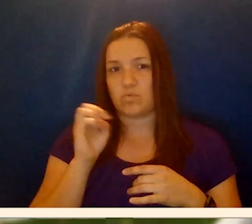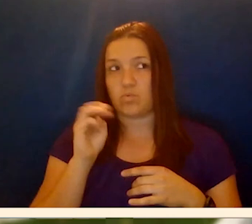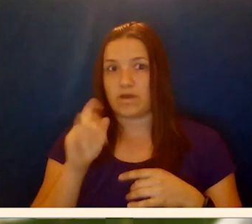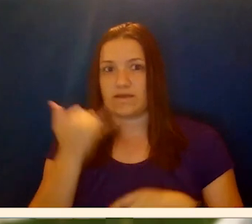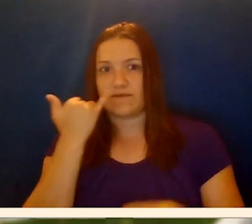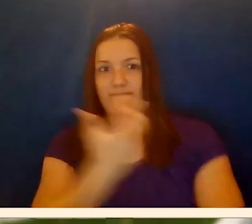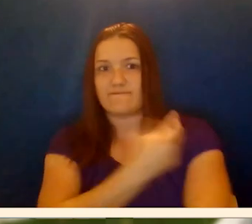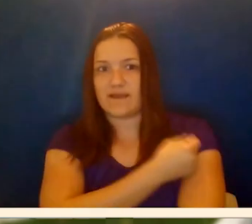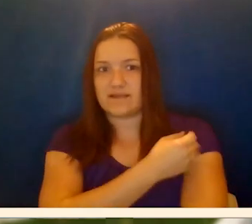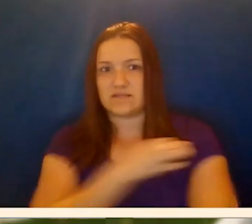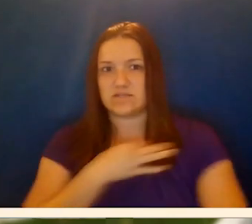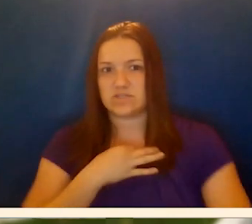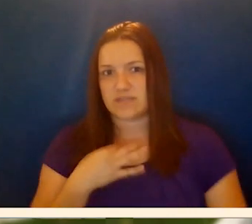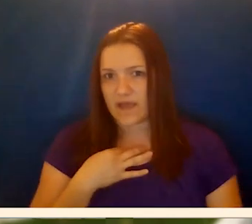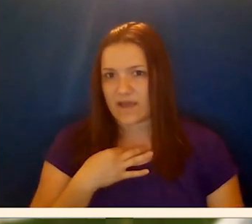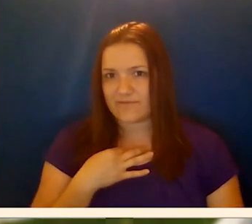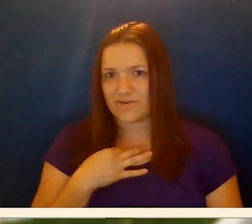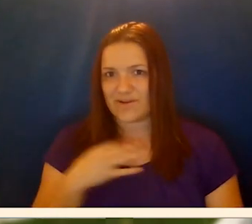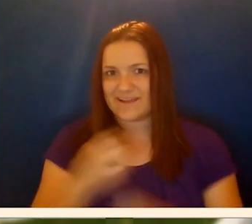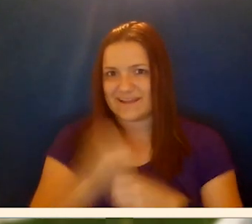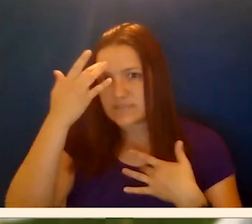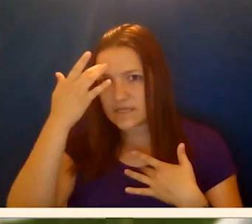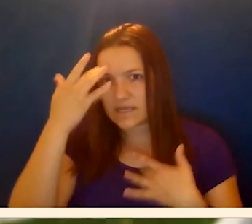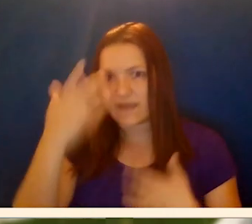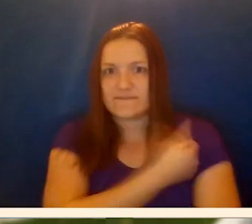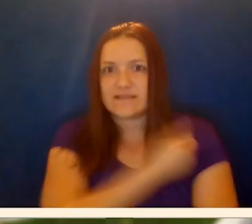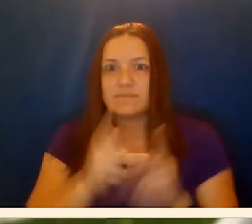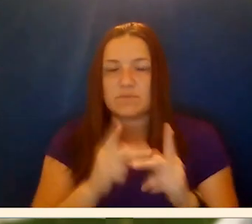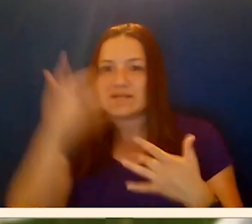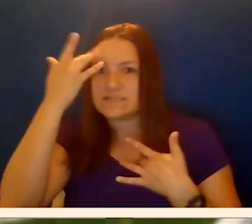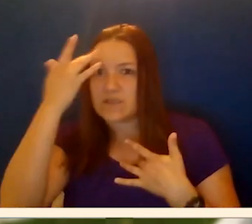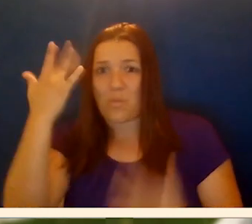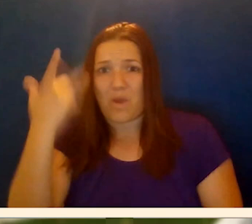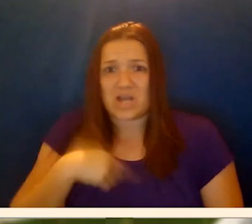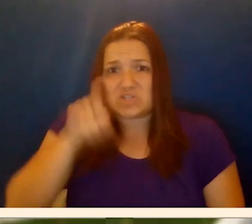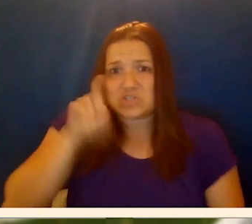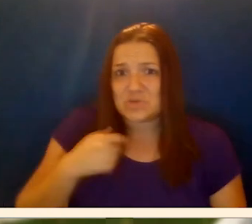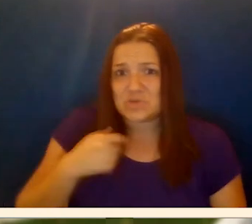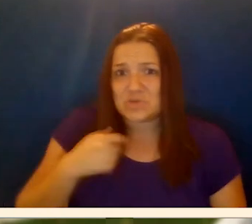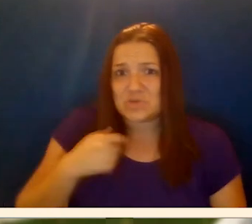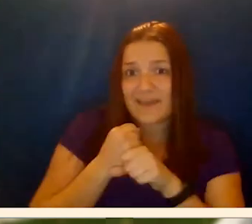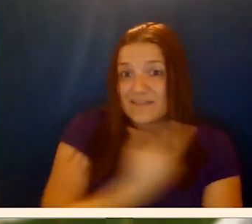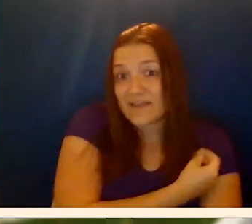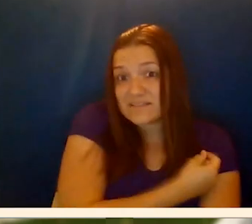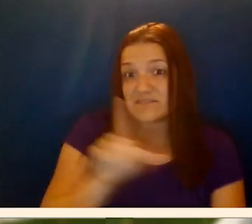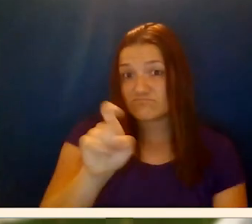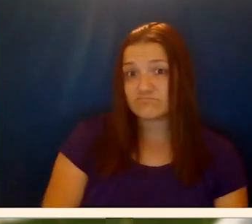vaccinated employees are getting it and vaccinated people are getting it, why should we get it?